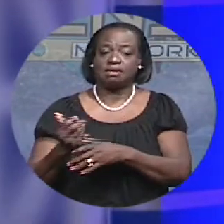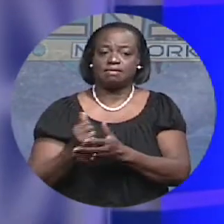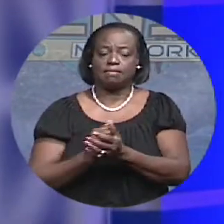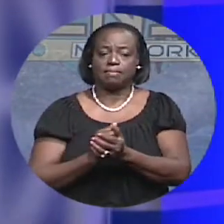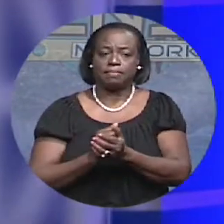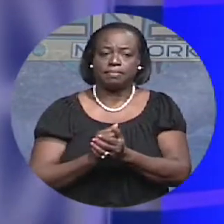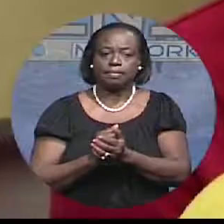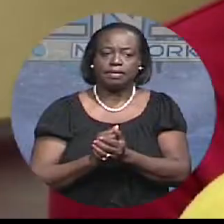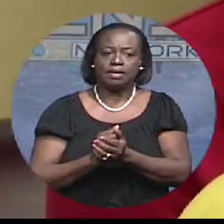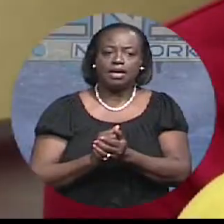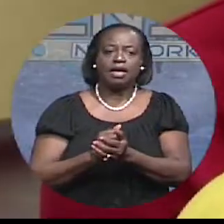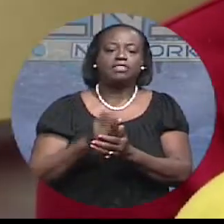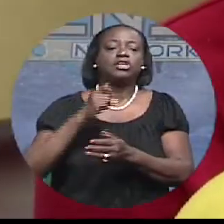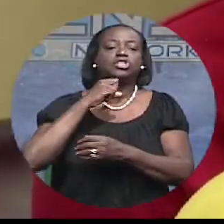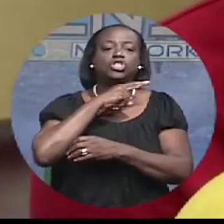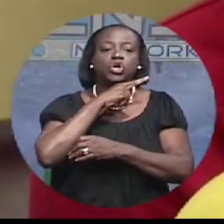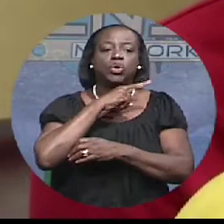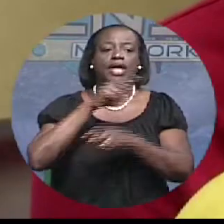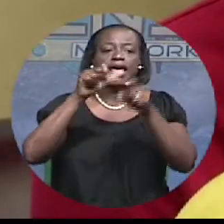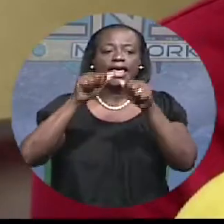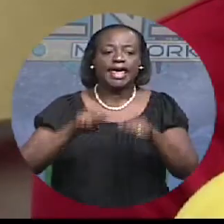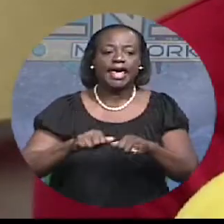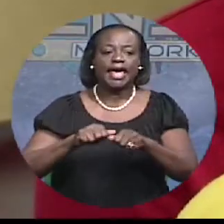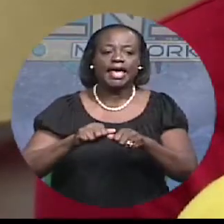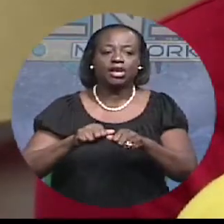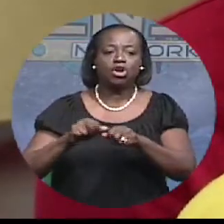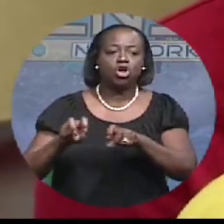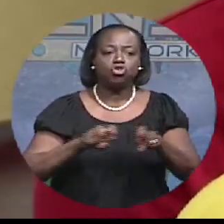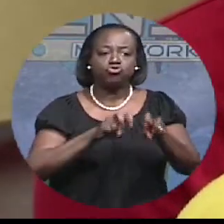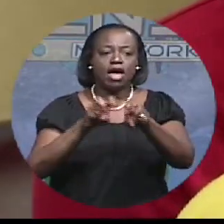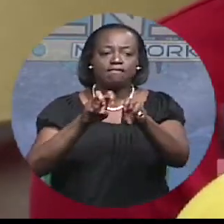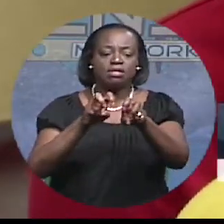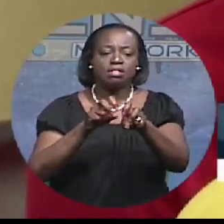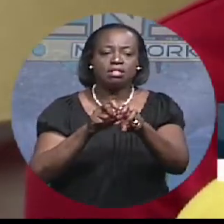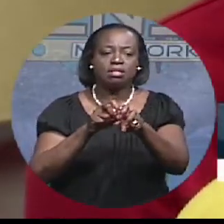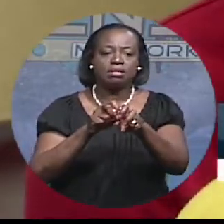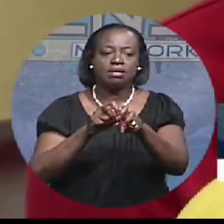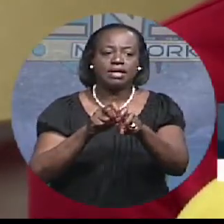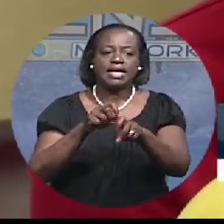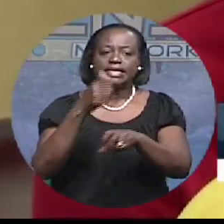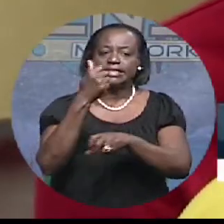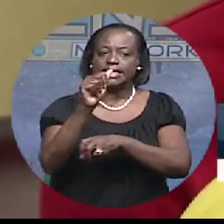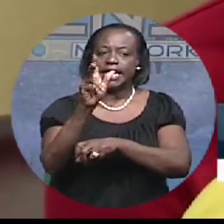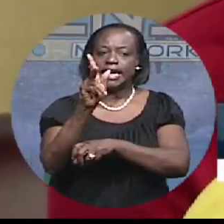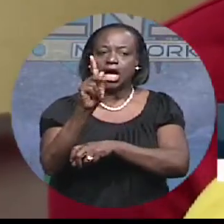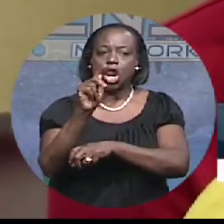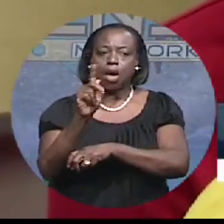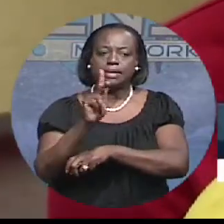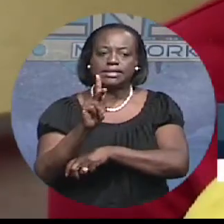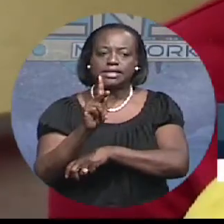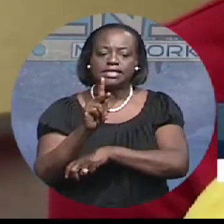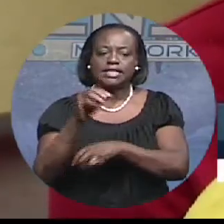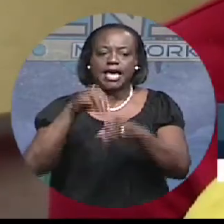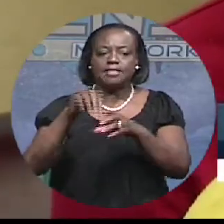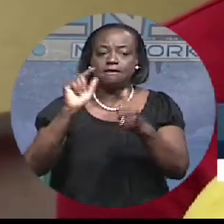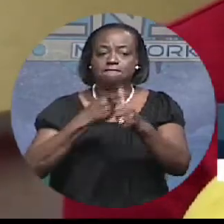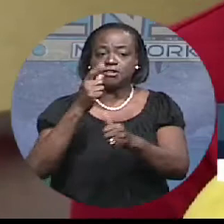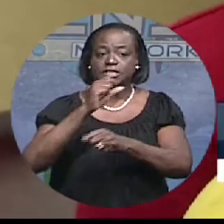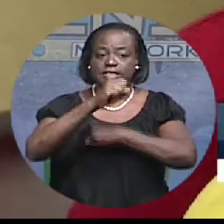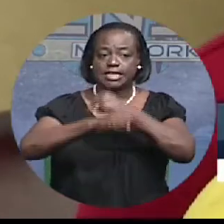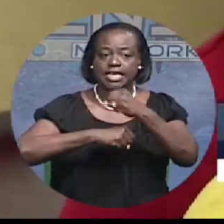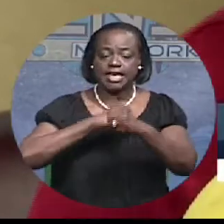toad has the ability to travel about 10 kilometers in the first year,